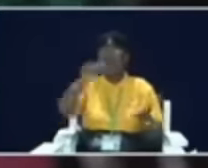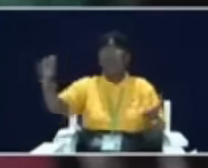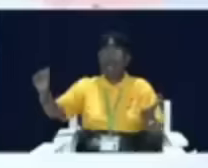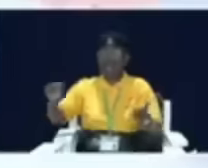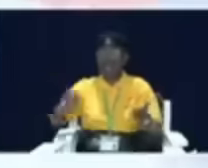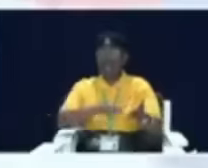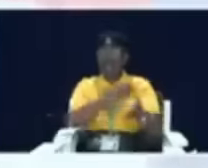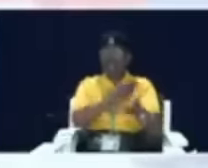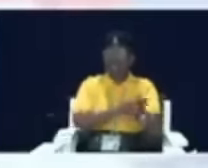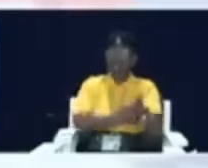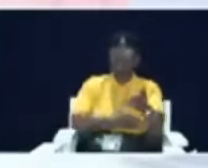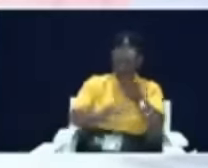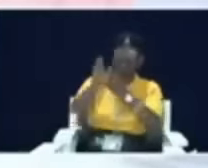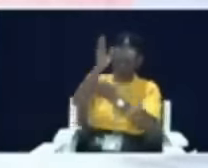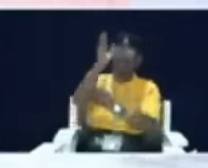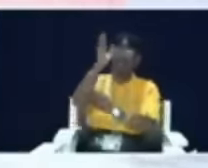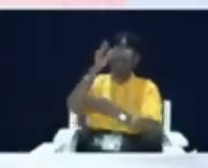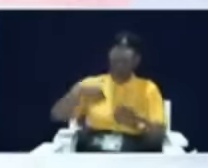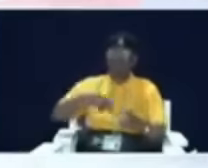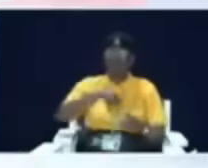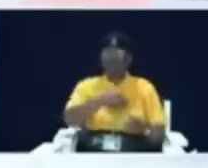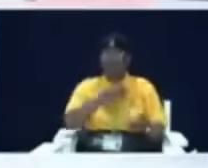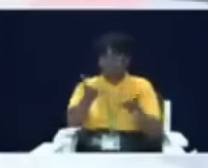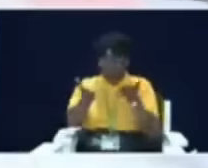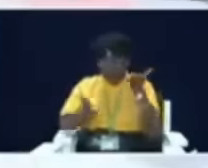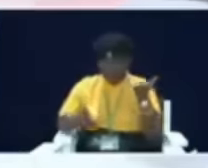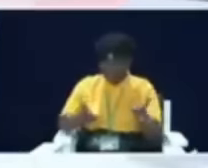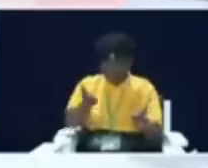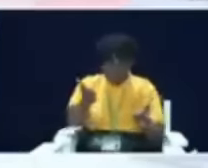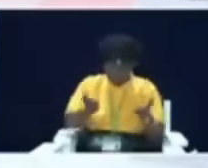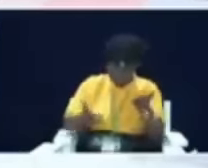Hallelujah. What a mighty God we